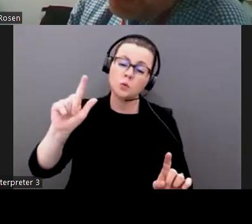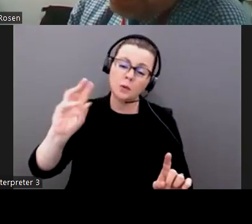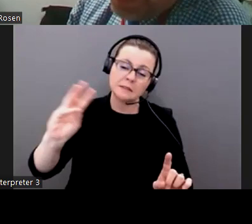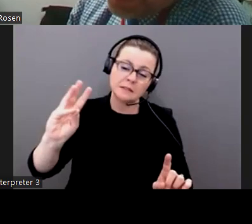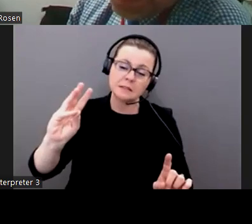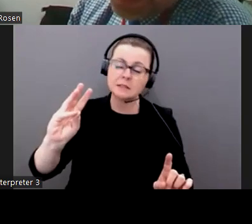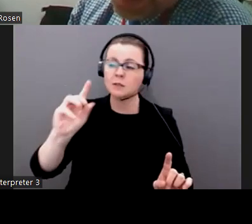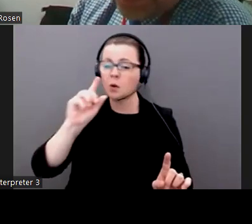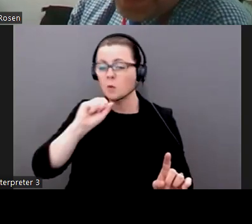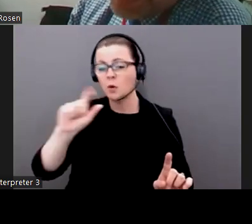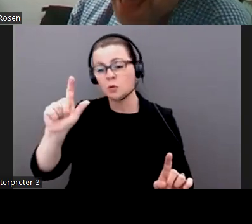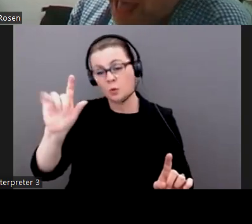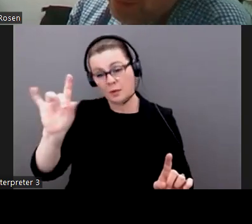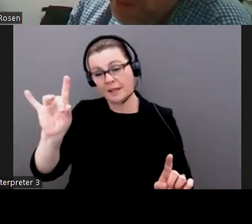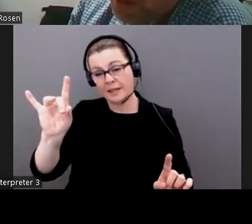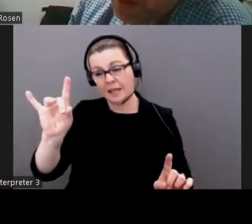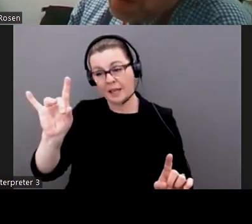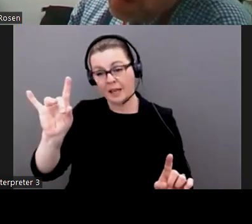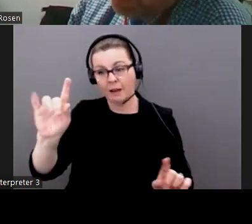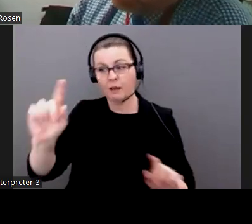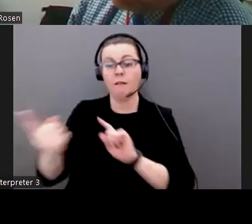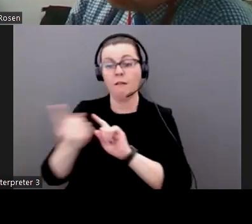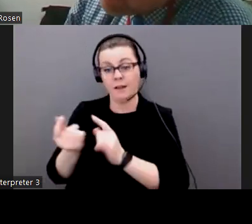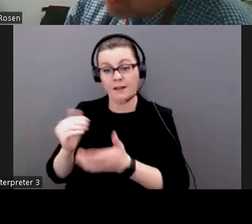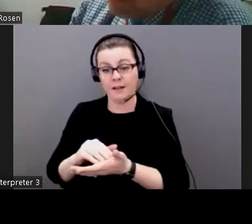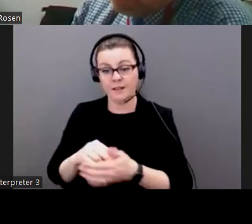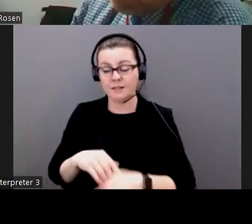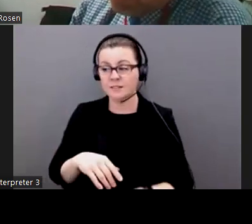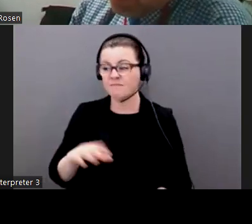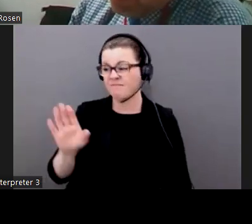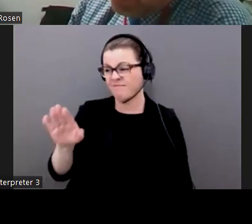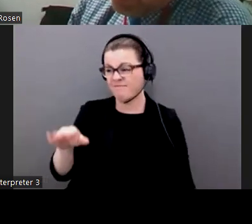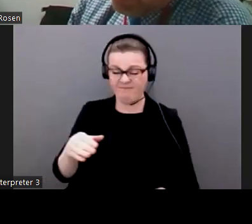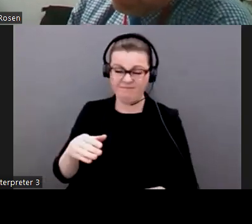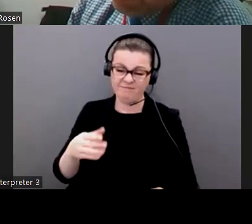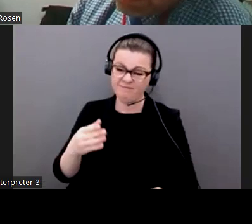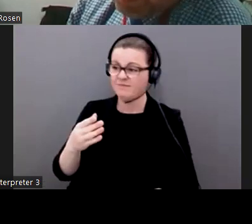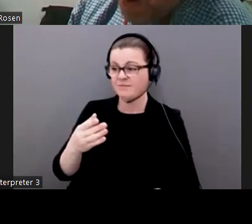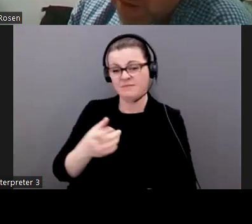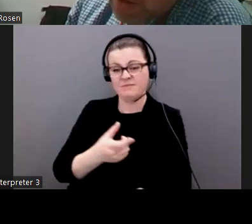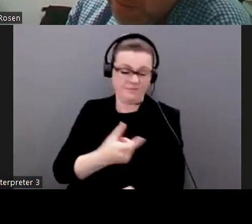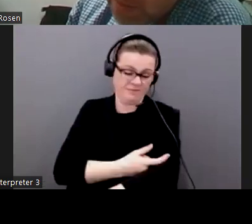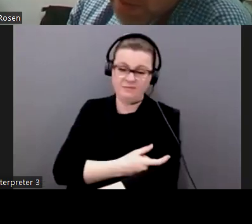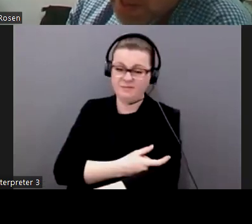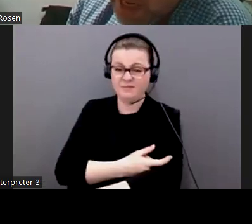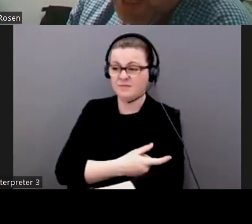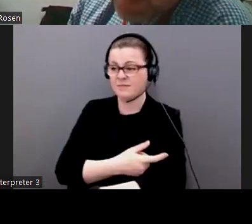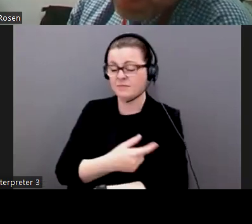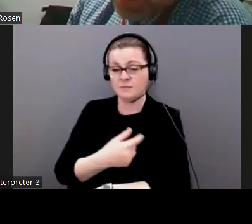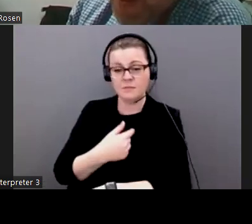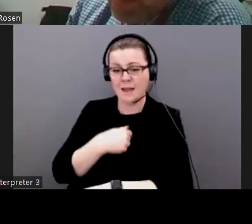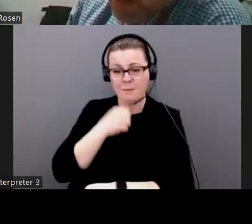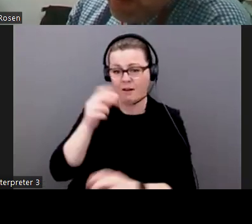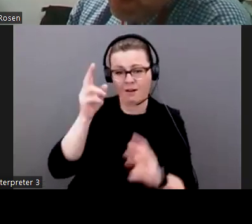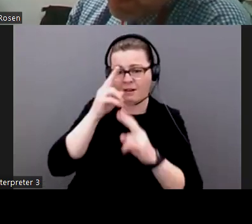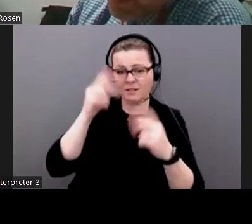know, Dr. Rosen, this injury is not because I'm clumsy. This is my partner. He hit me in